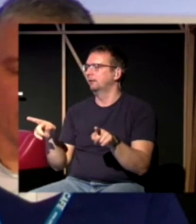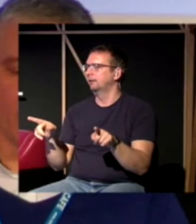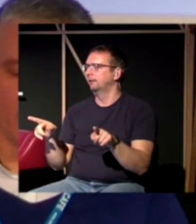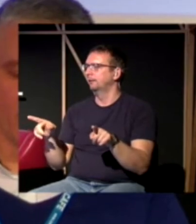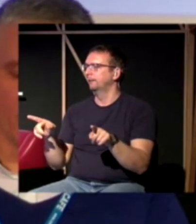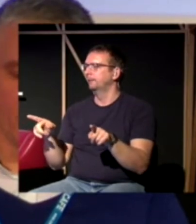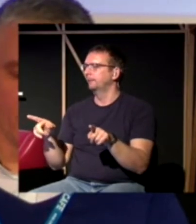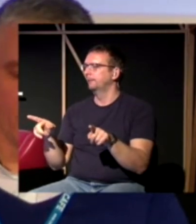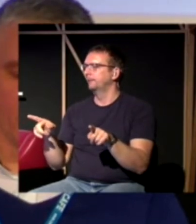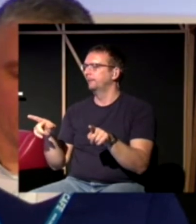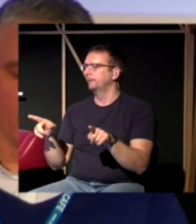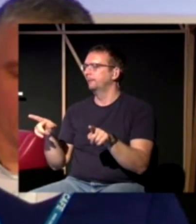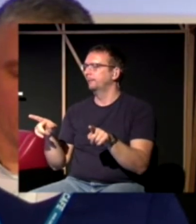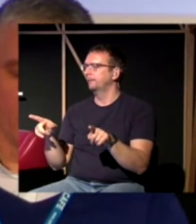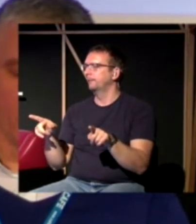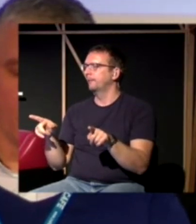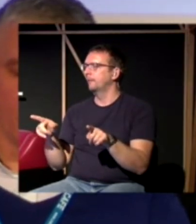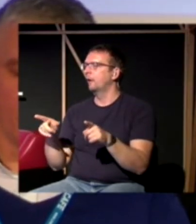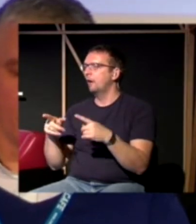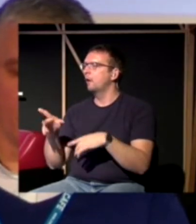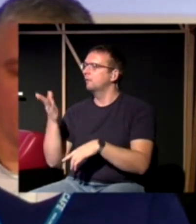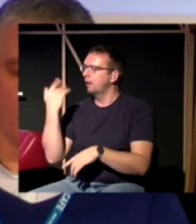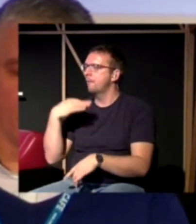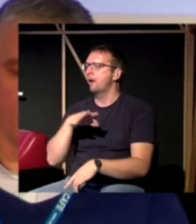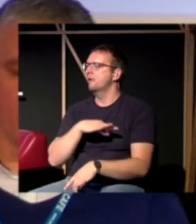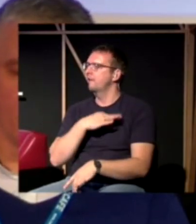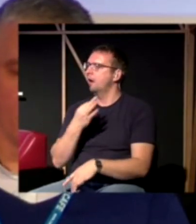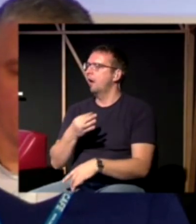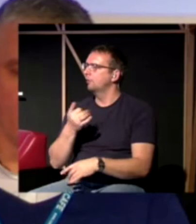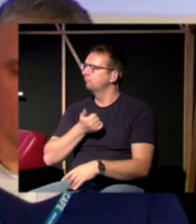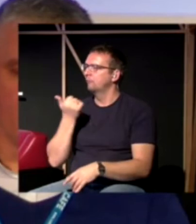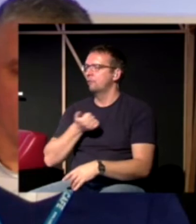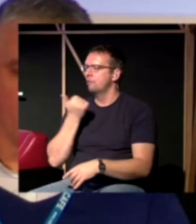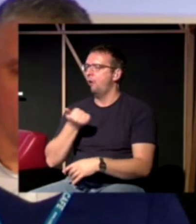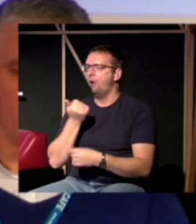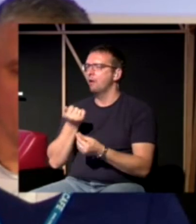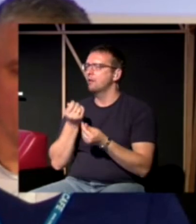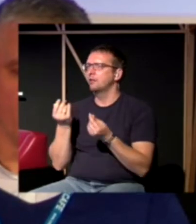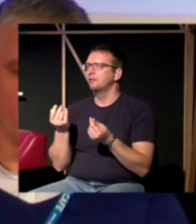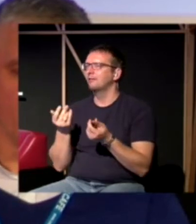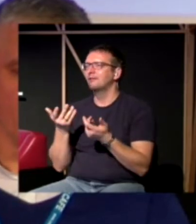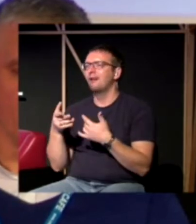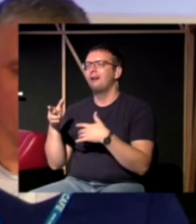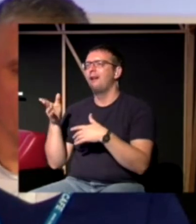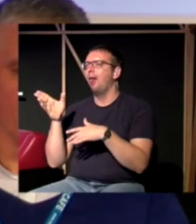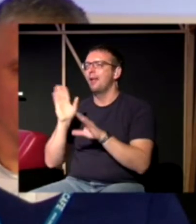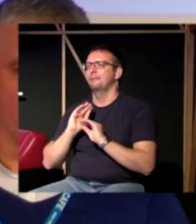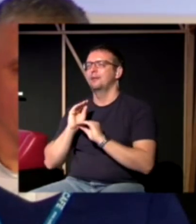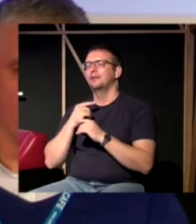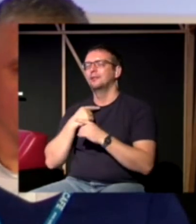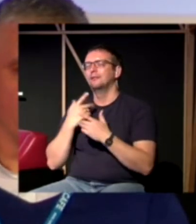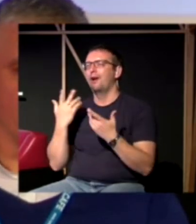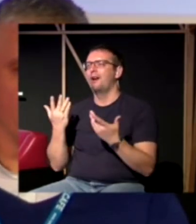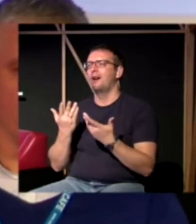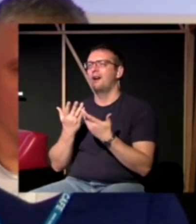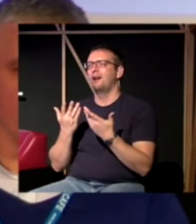that amazing experience in France, I would really hesitate before going to a match if I knew there wasn't going to be audio description.